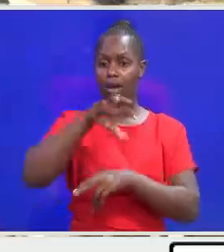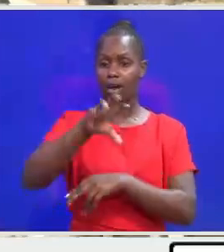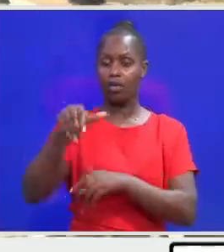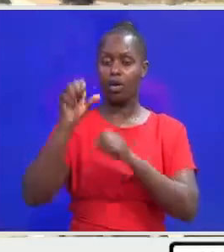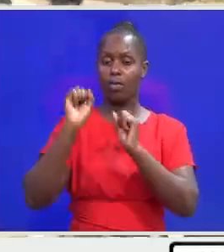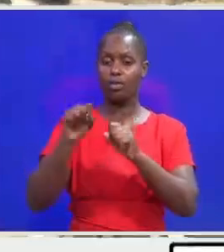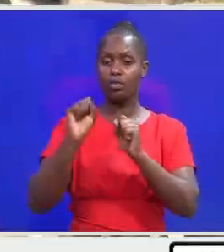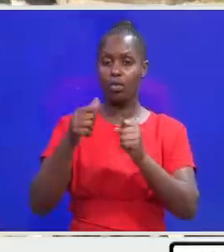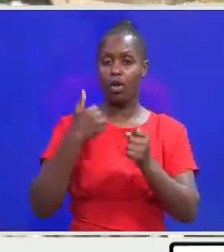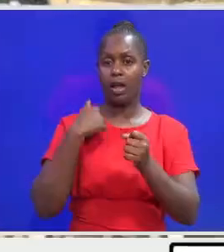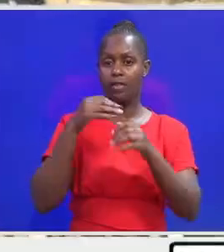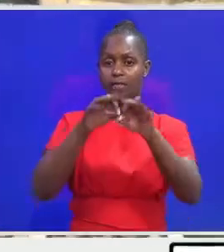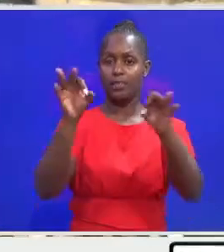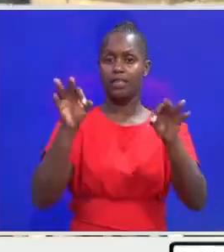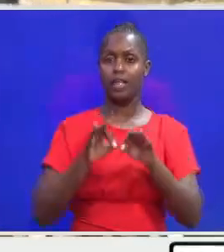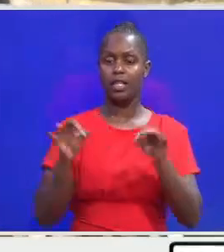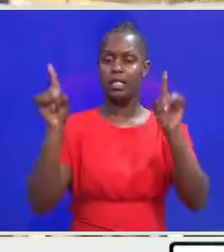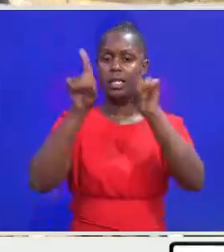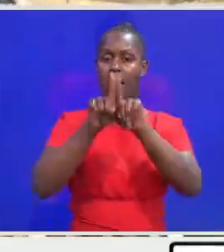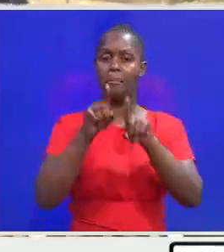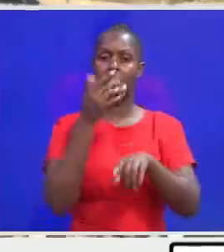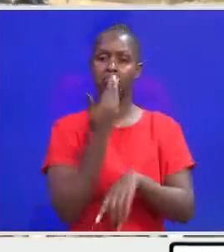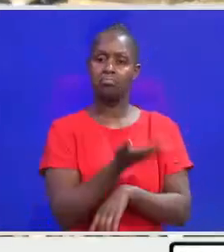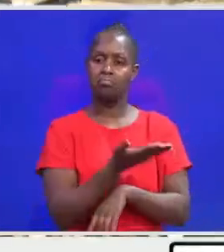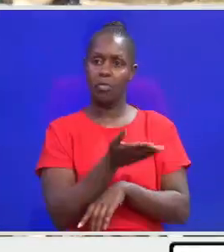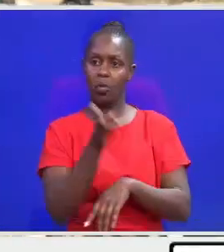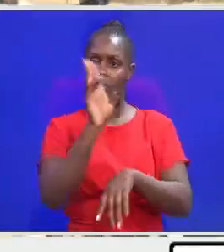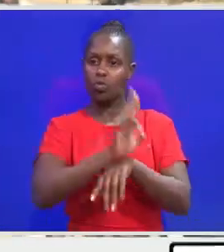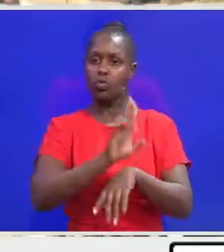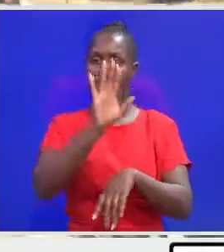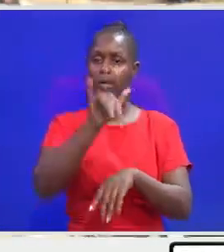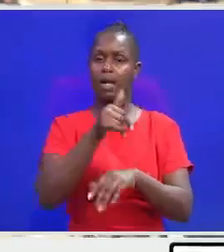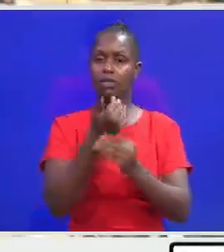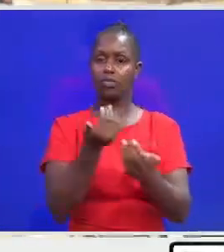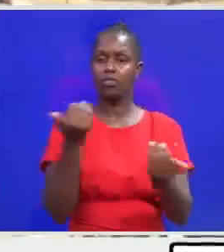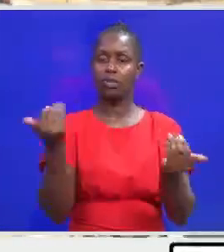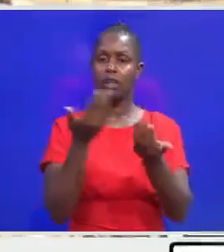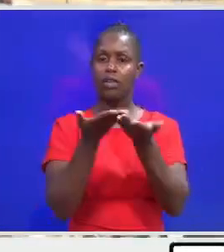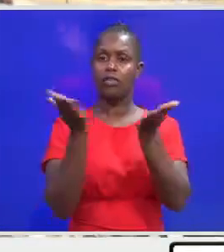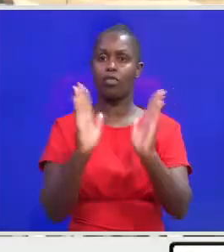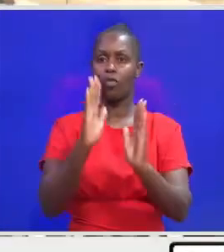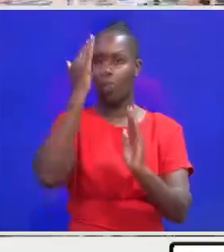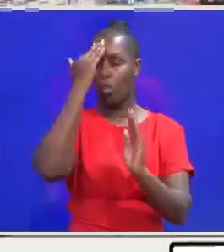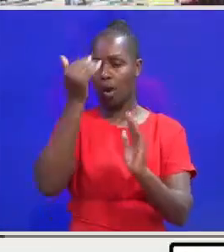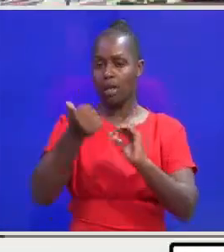a baseball field that can be used by kids all over, because the sport is spread across the country.